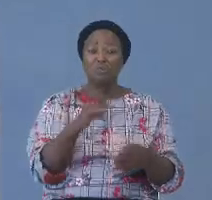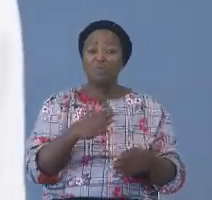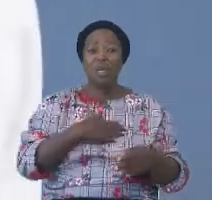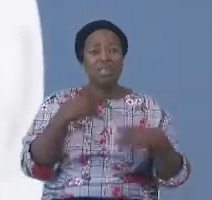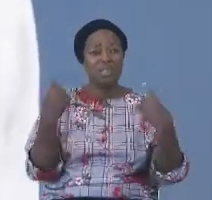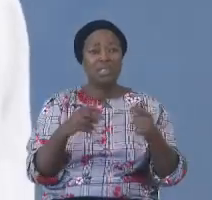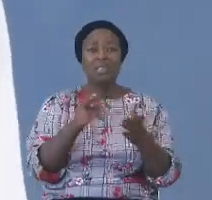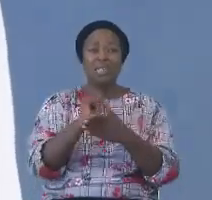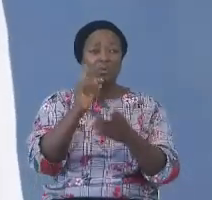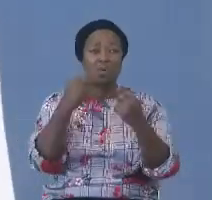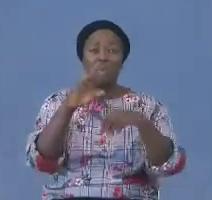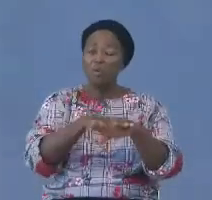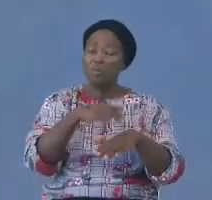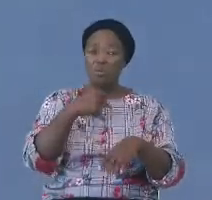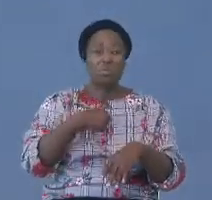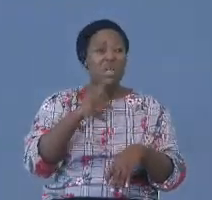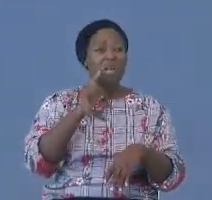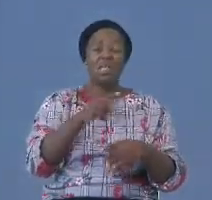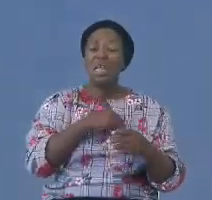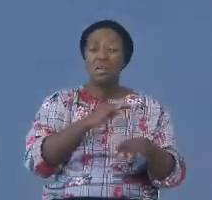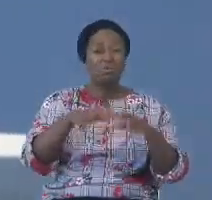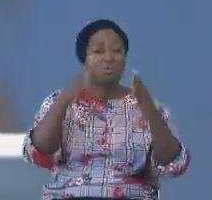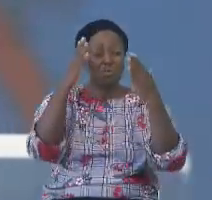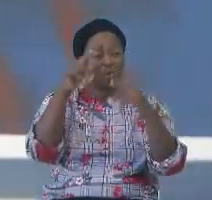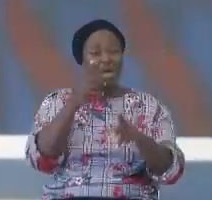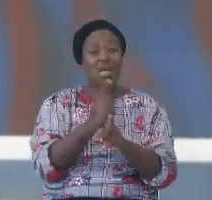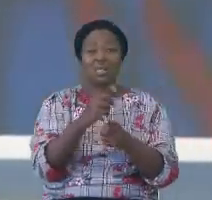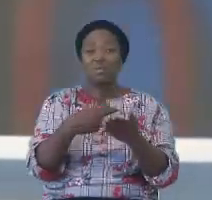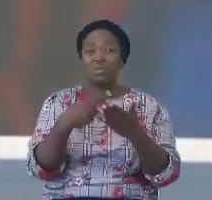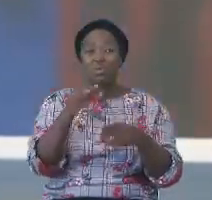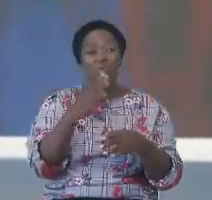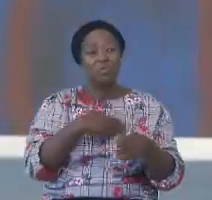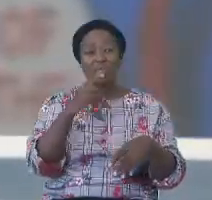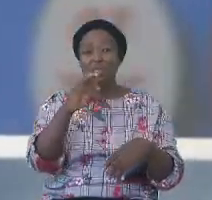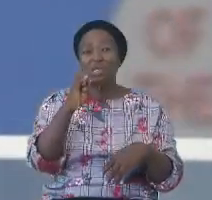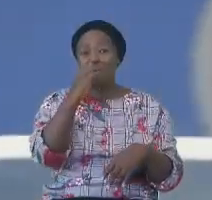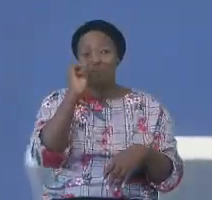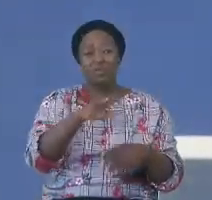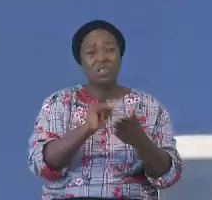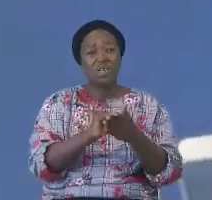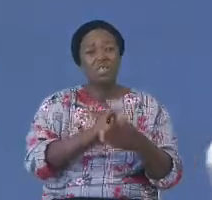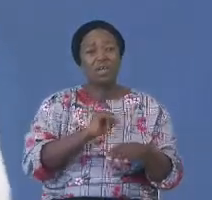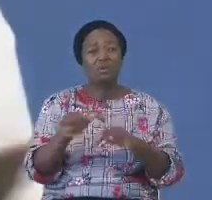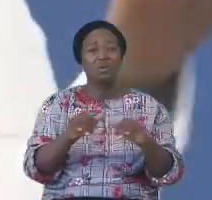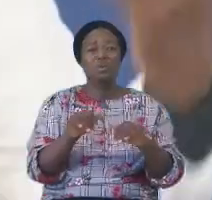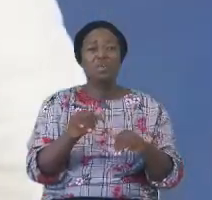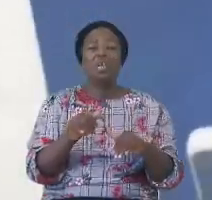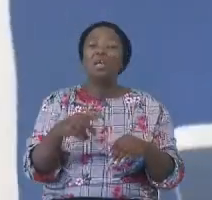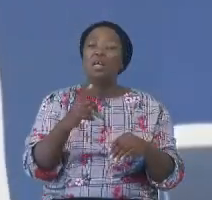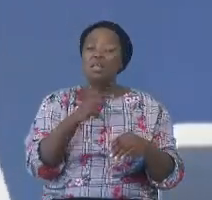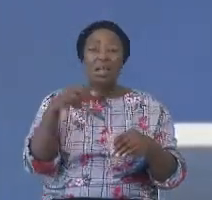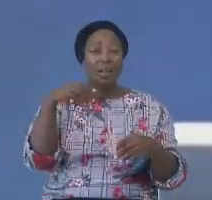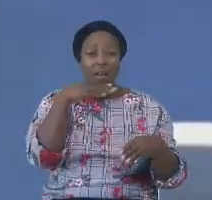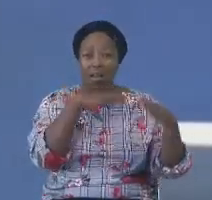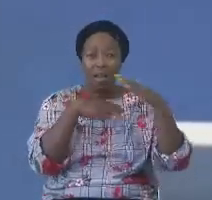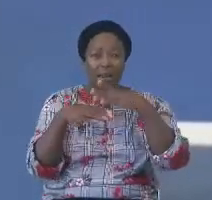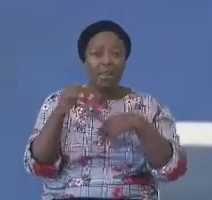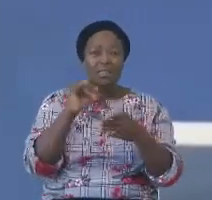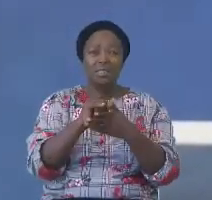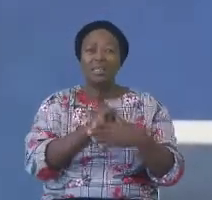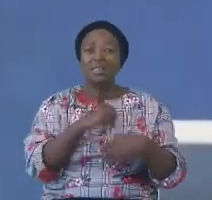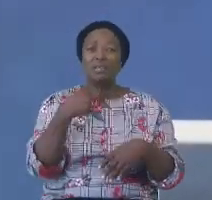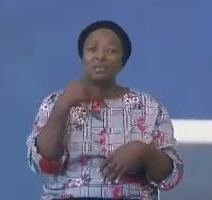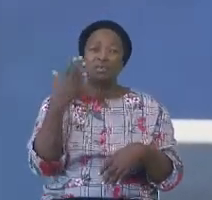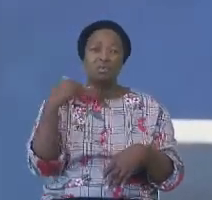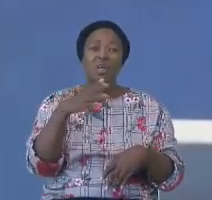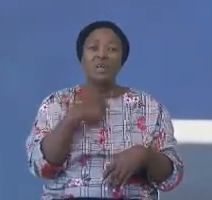didn't know the eternal consequence of my sin that would come upon me as a result of the evil i